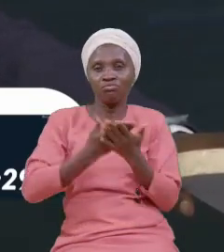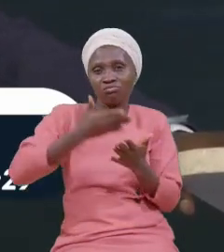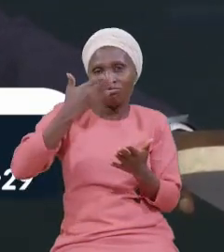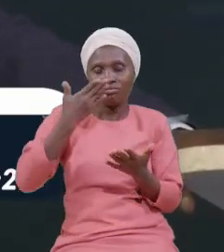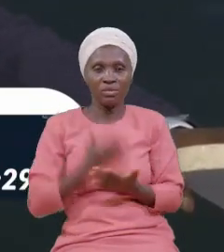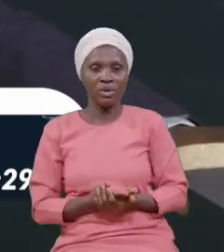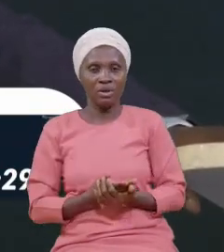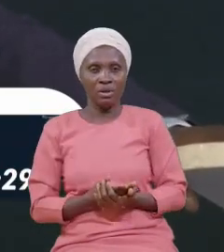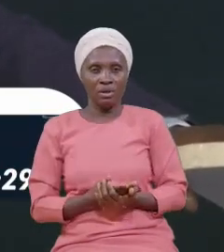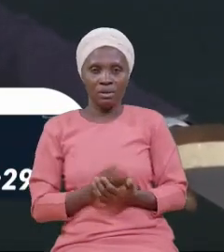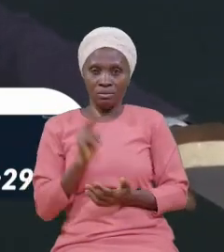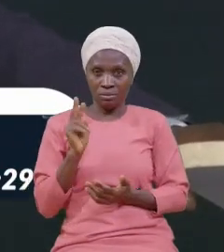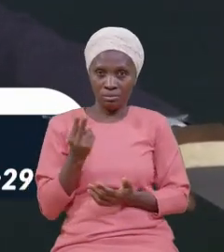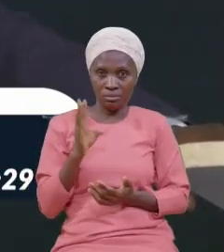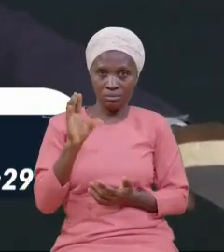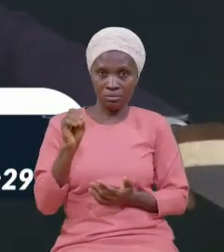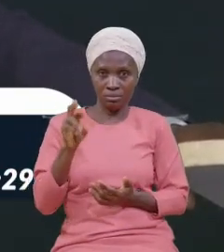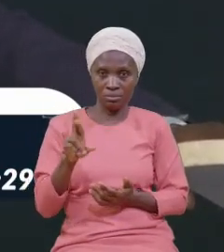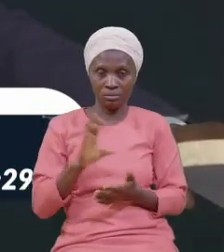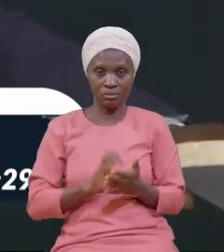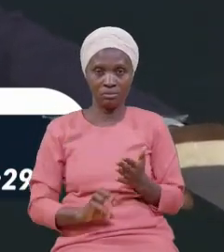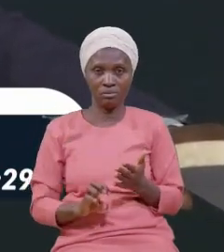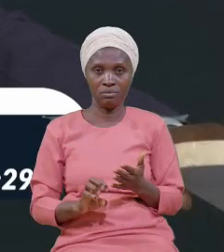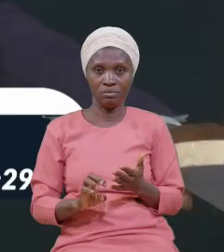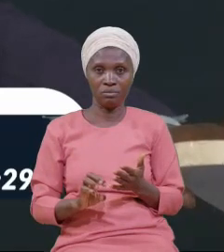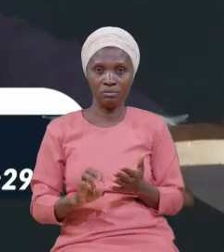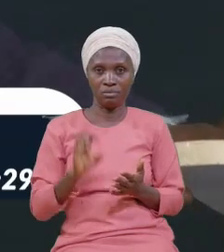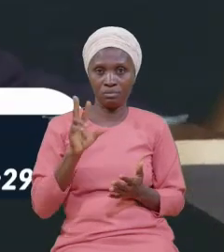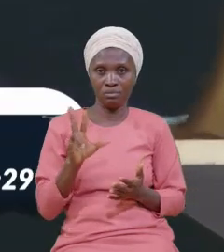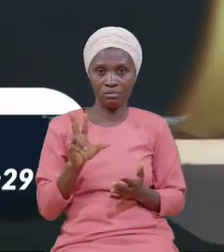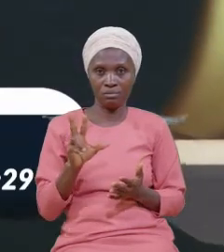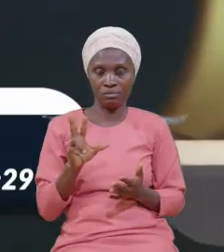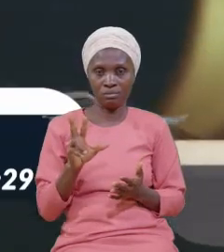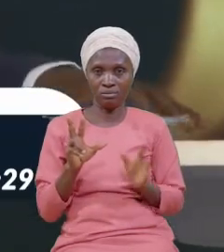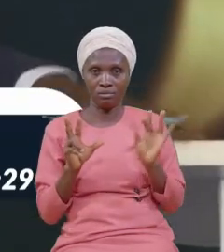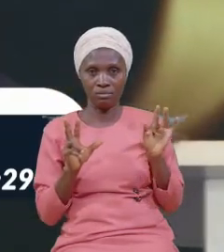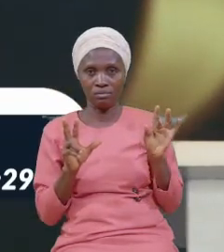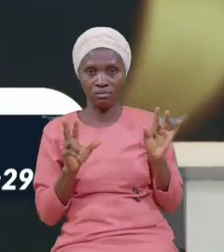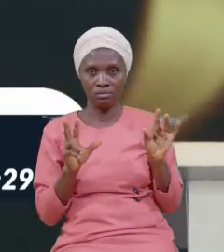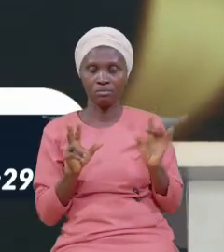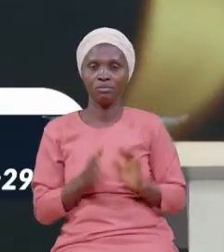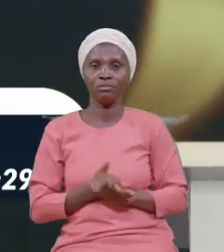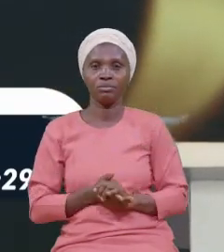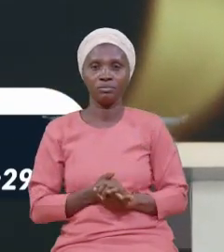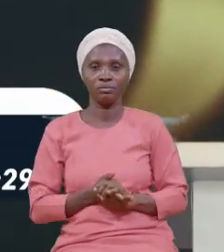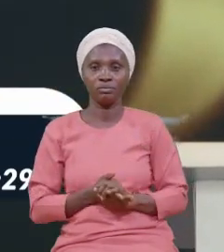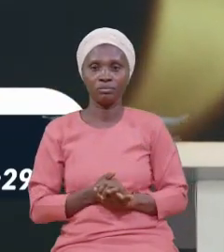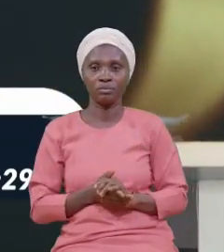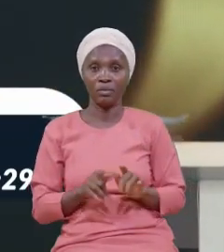18. 2 Corinthians chapter 3, verse 18. But